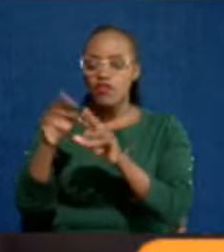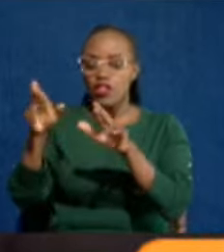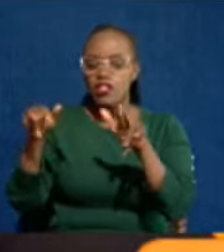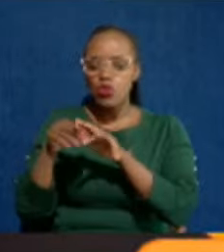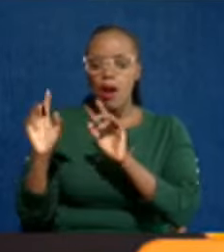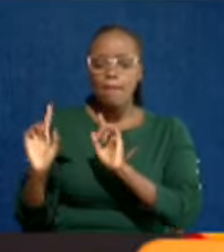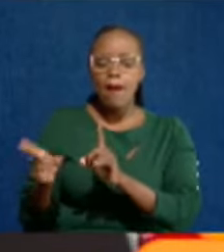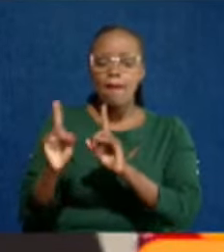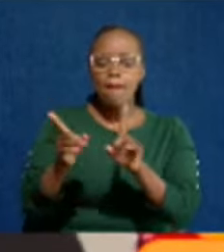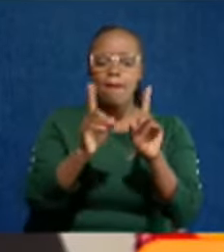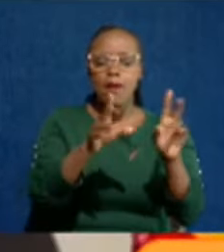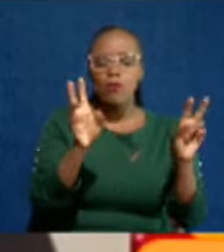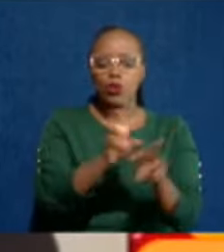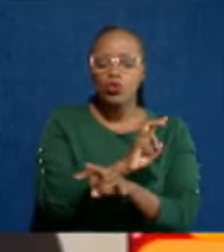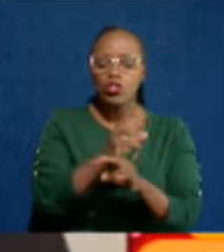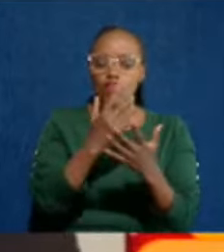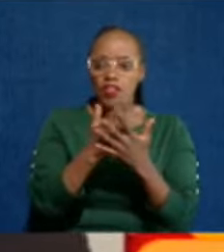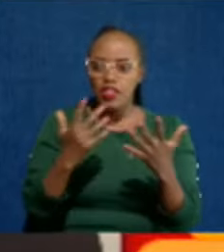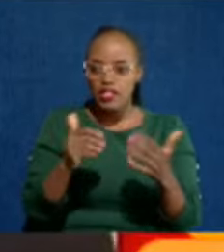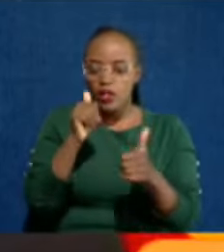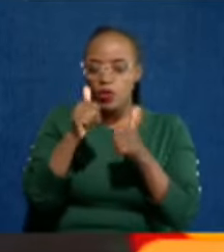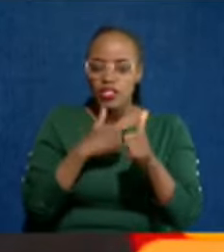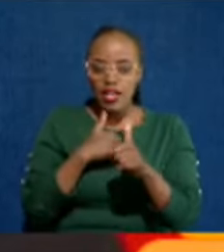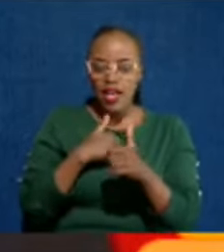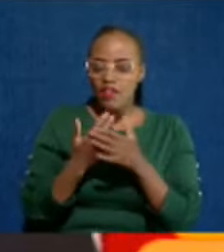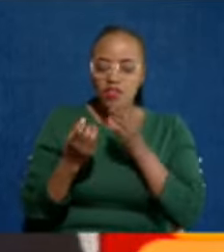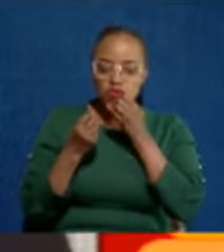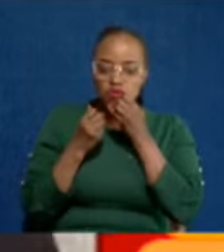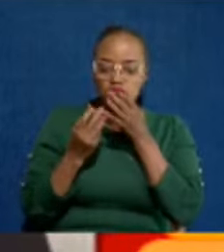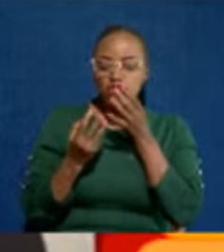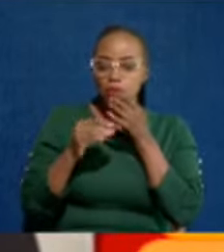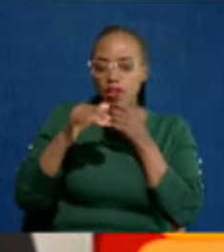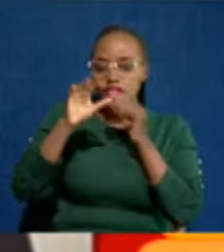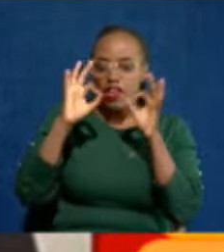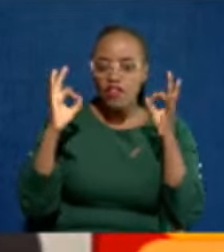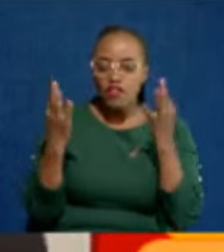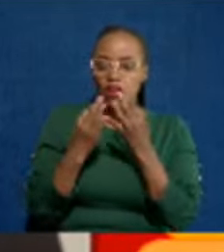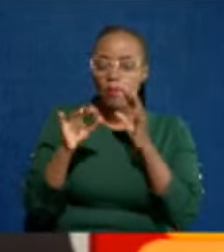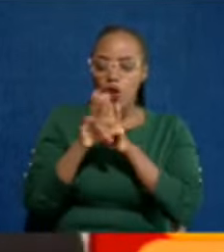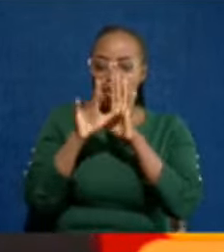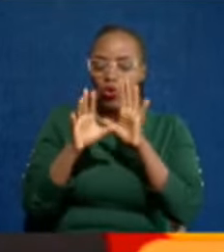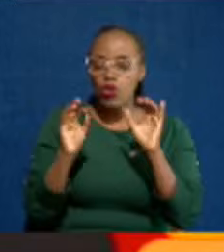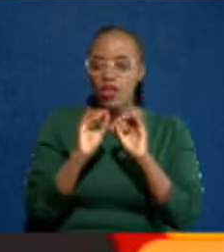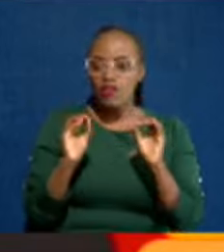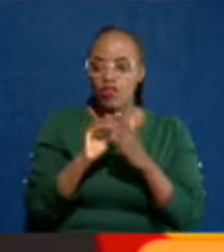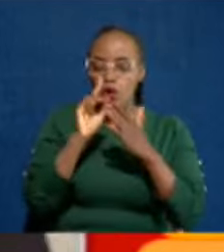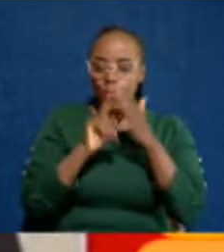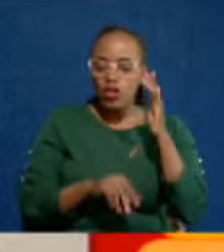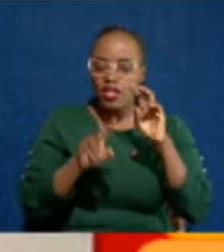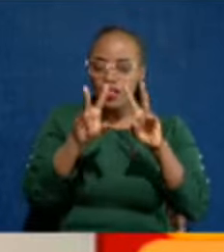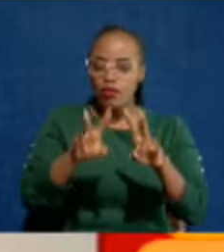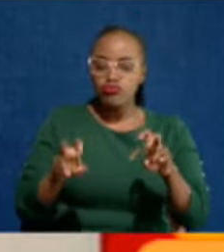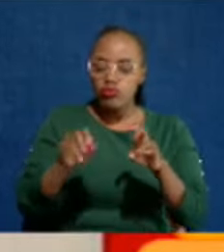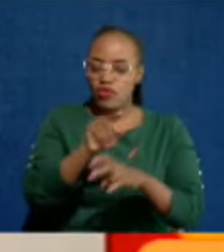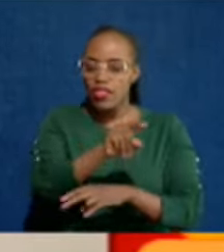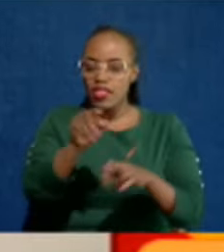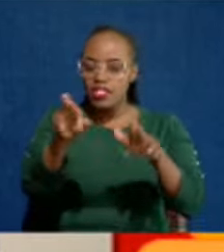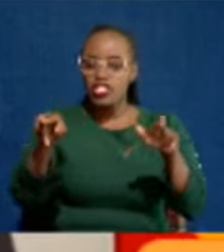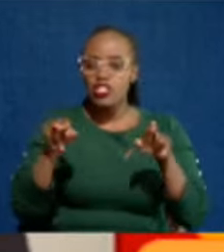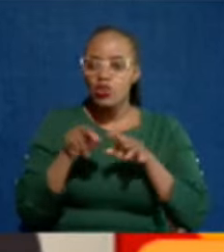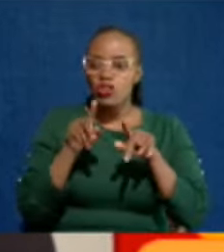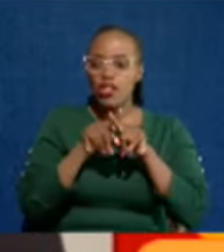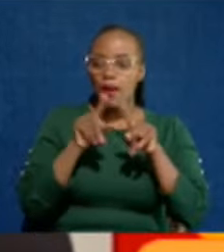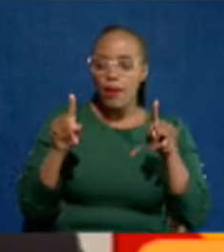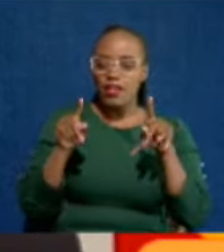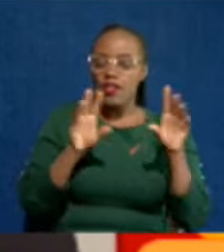other, searching for items. They have not been able to disclose to the family and to the lawyer what they are really looking for in those rooms, but